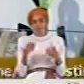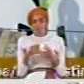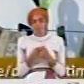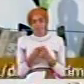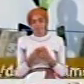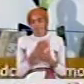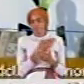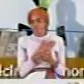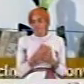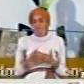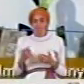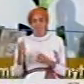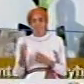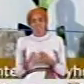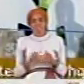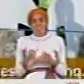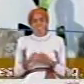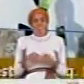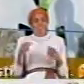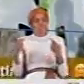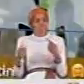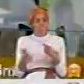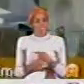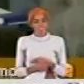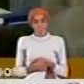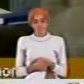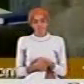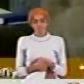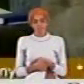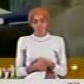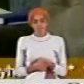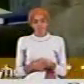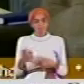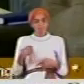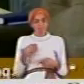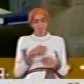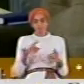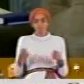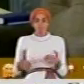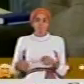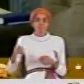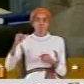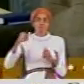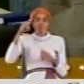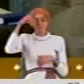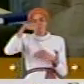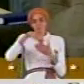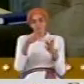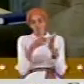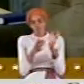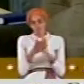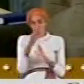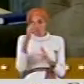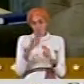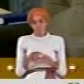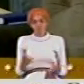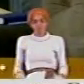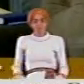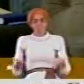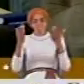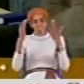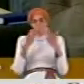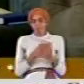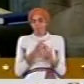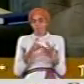And every day we will be growing higher and higher. Rise up and begin to worship the